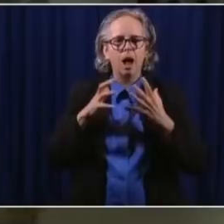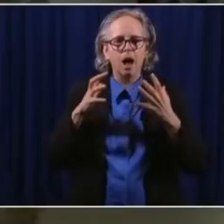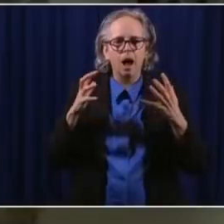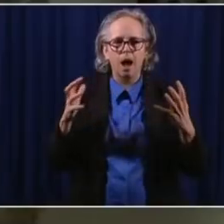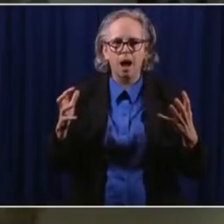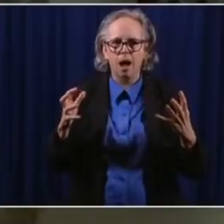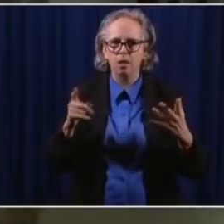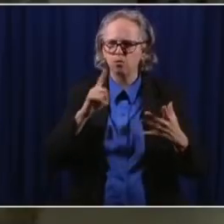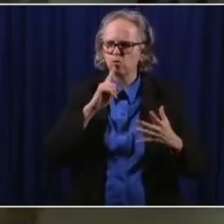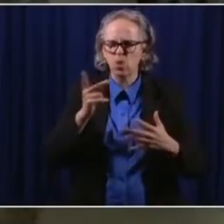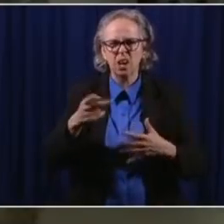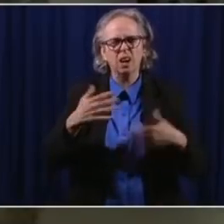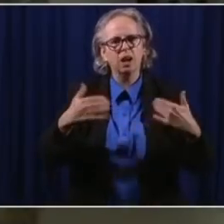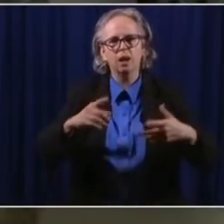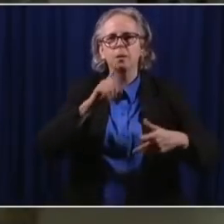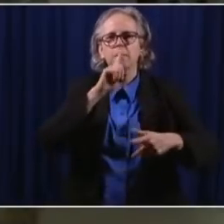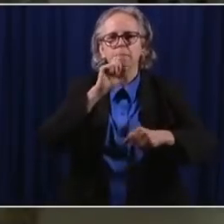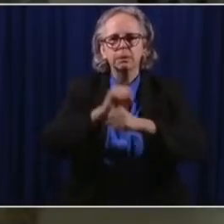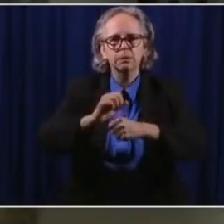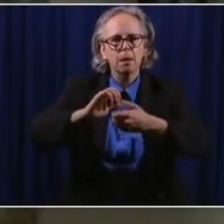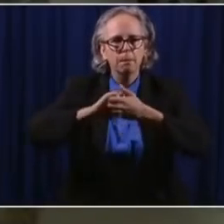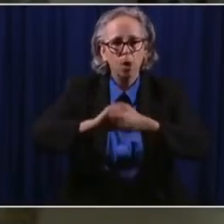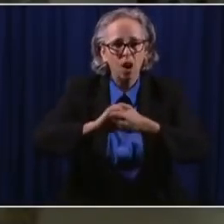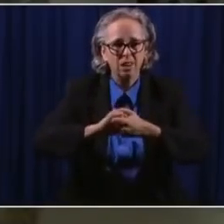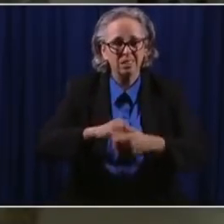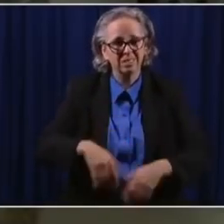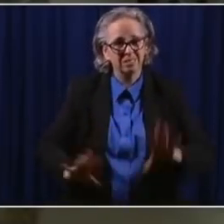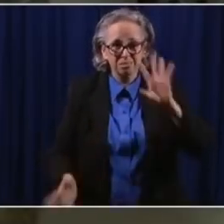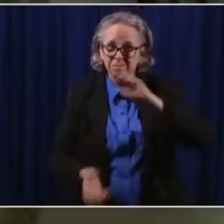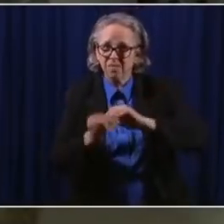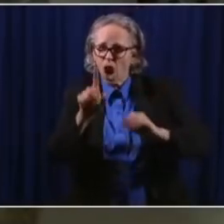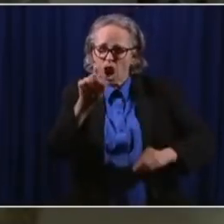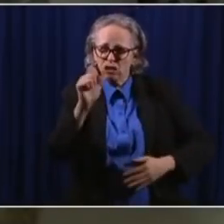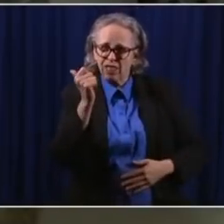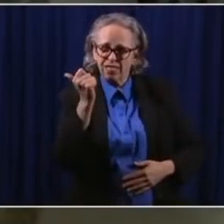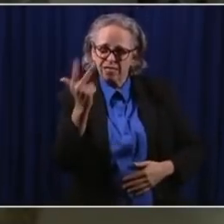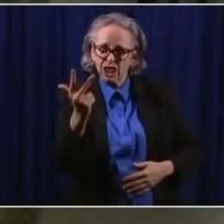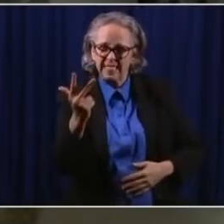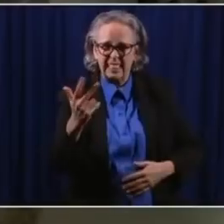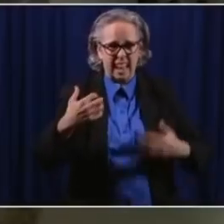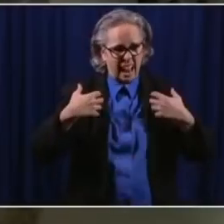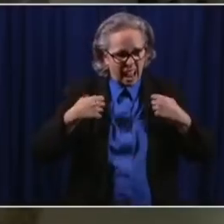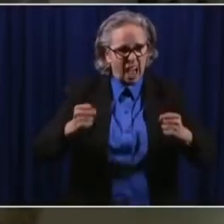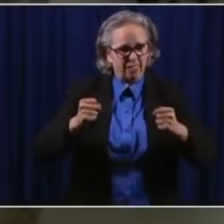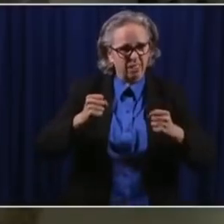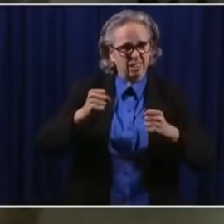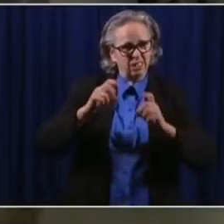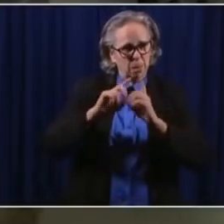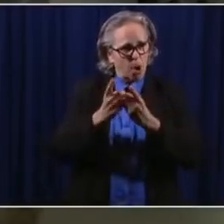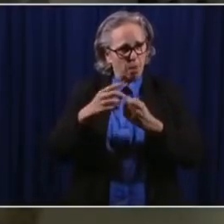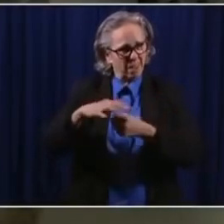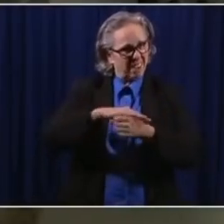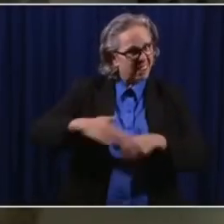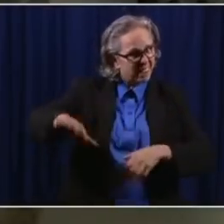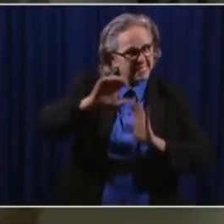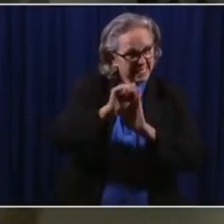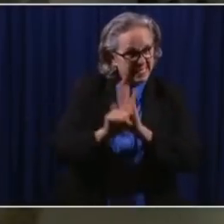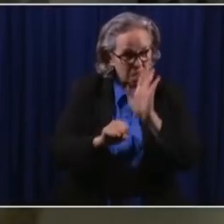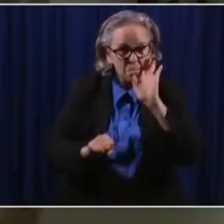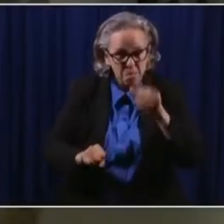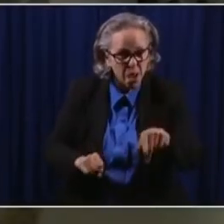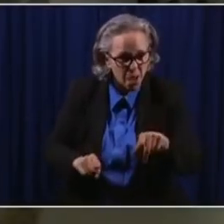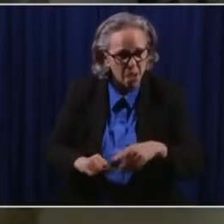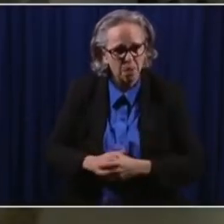have with them, but 113 separate health departments around the state of Ohio. First, I'd like to introduce